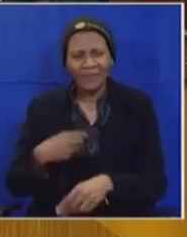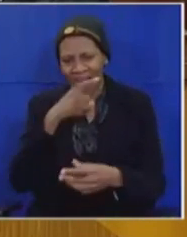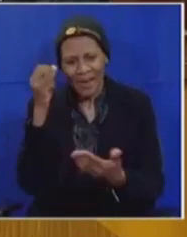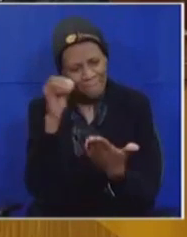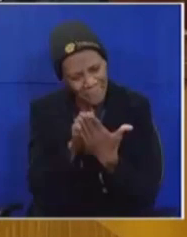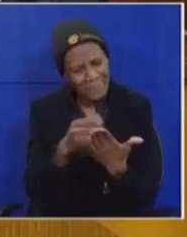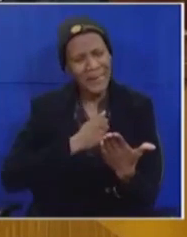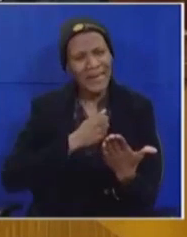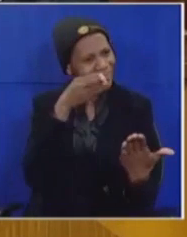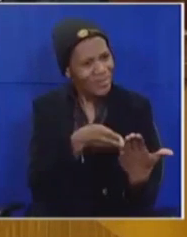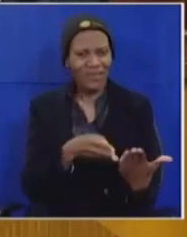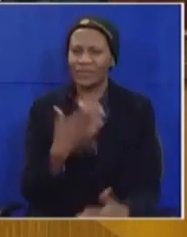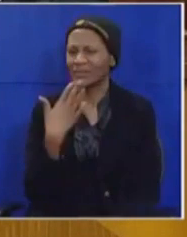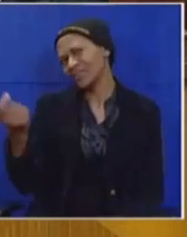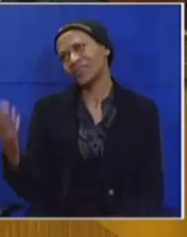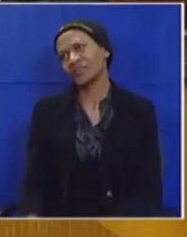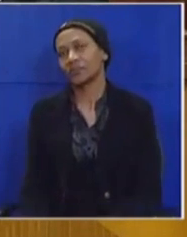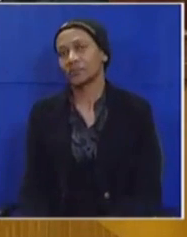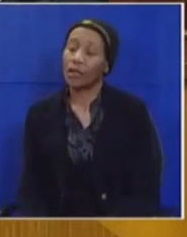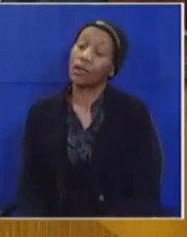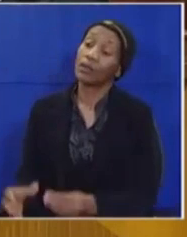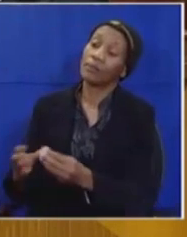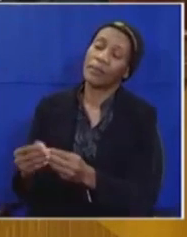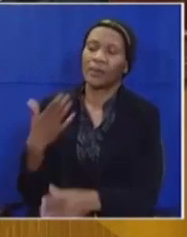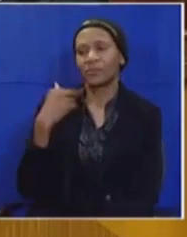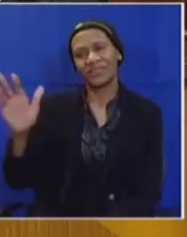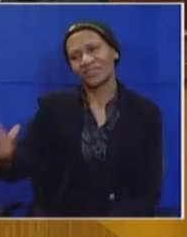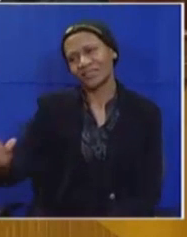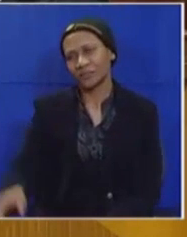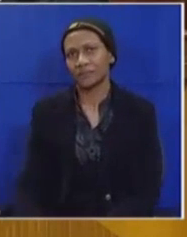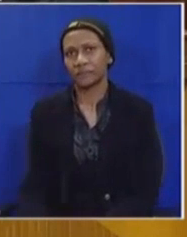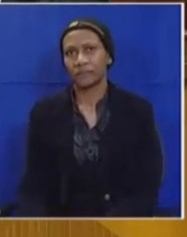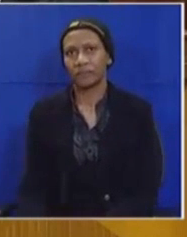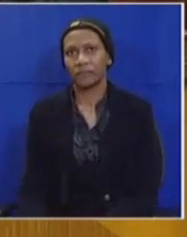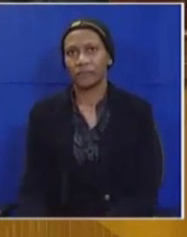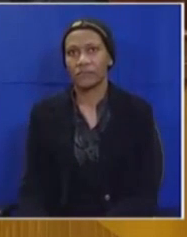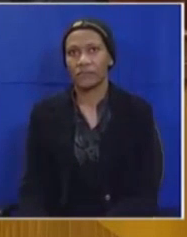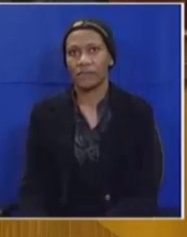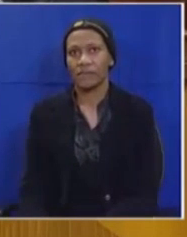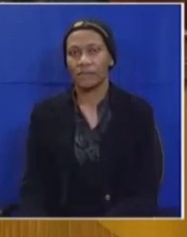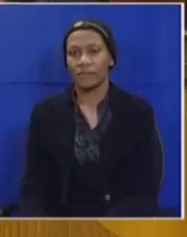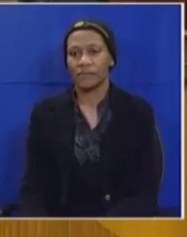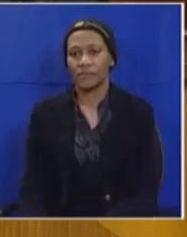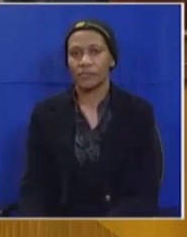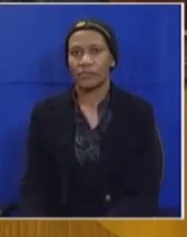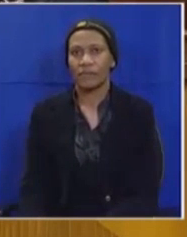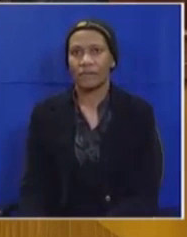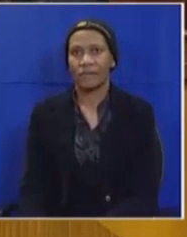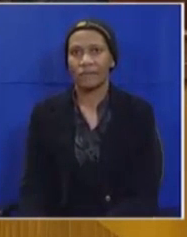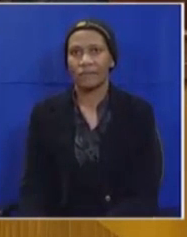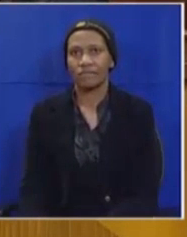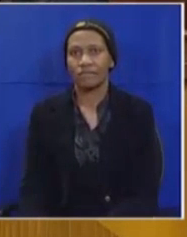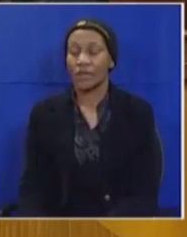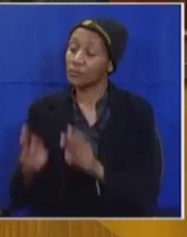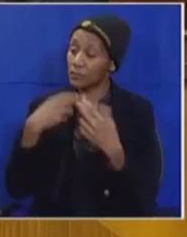it. Honorable member, please, man. Yes, Mamela. Can we come back to you? We've written to you. File, just as drop. We've